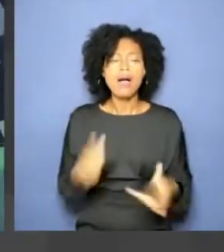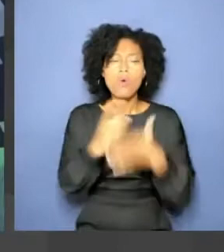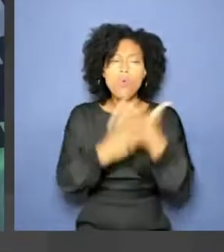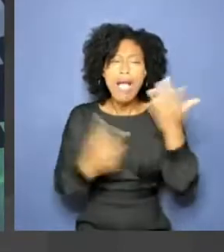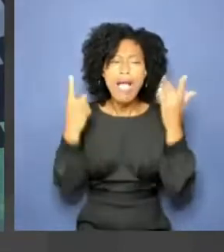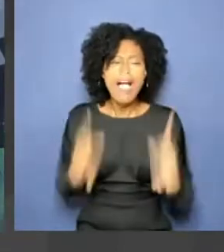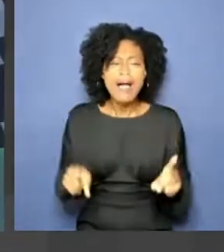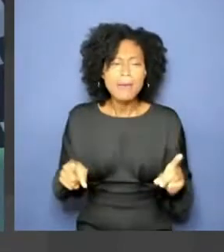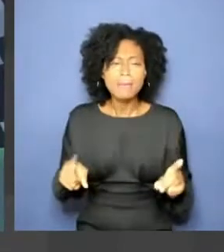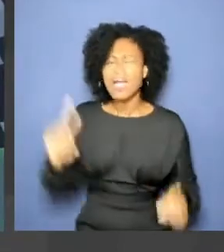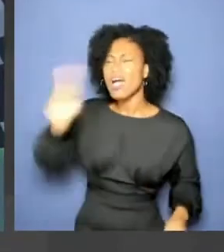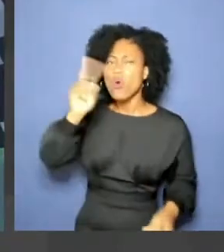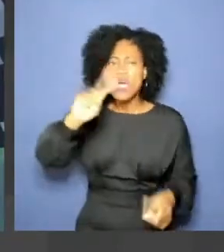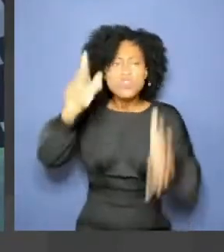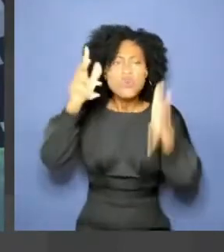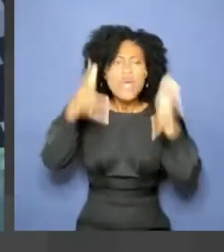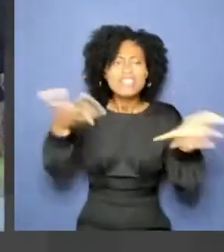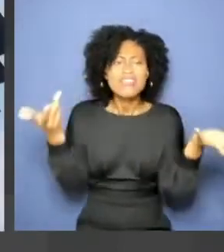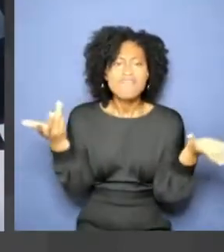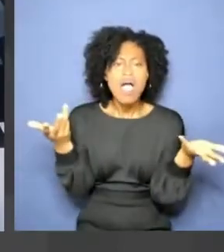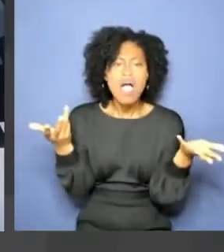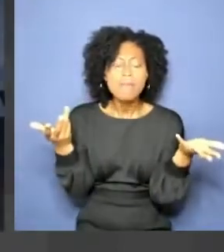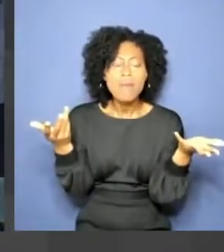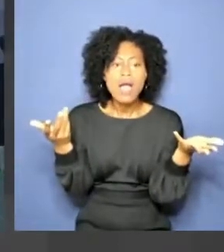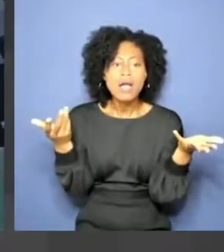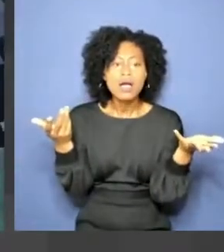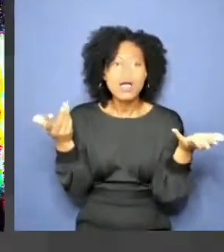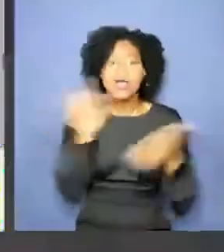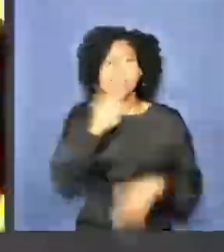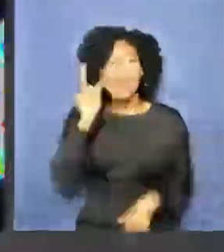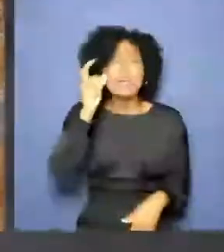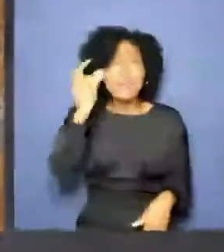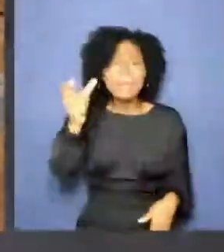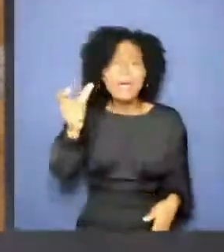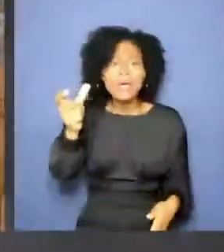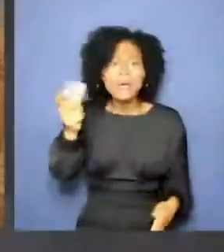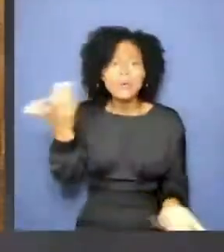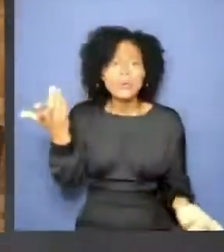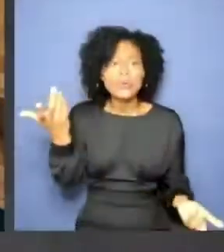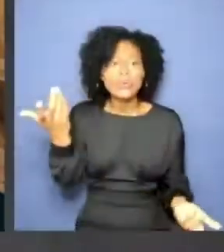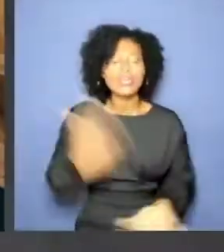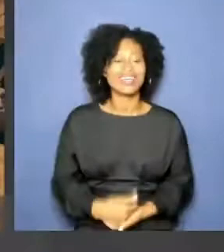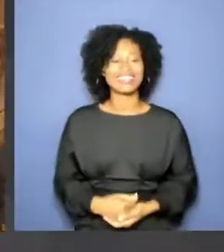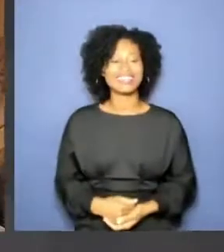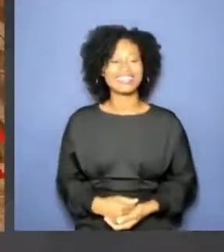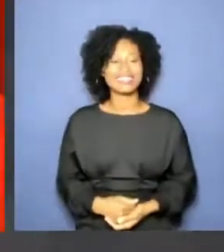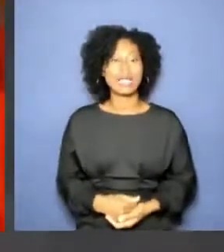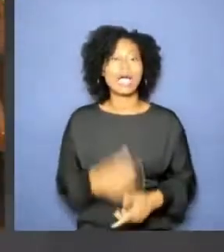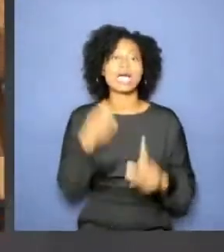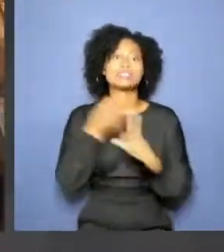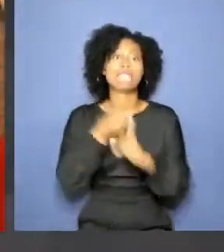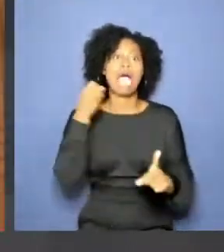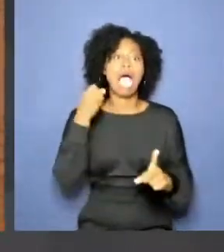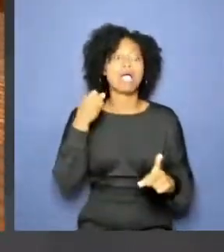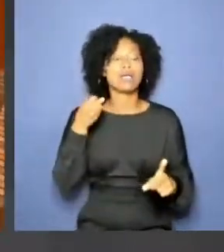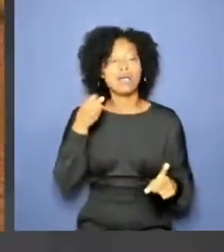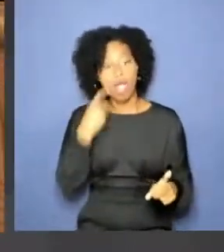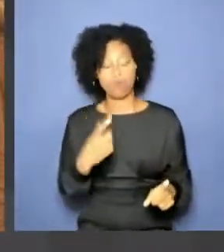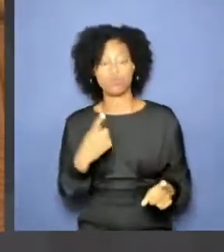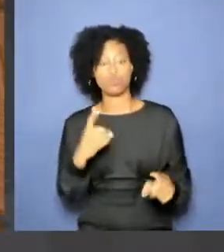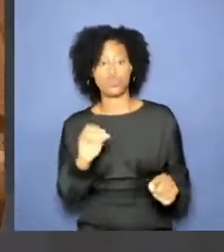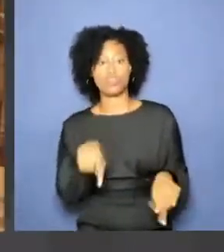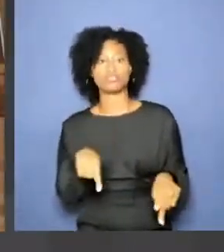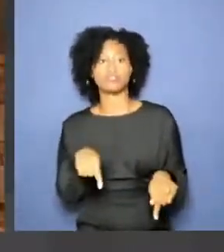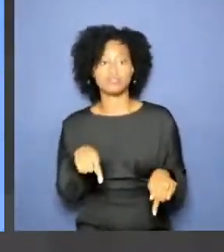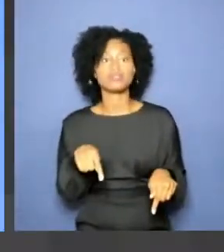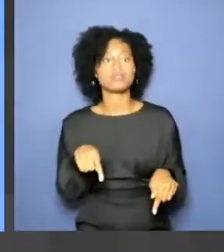Where are the rest of them? Where's the moon? Attack. Okay, we're doing this. We're getting a